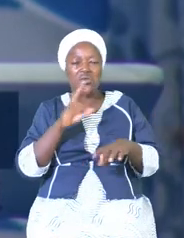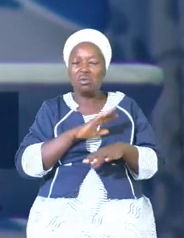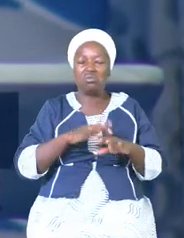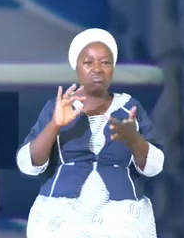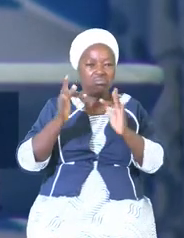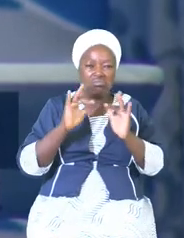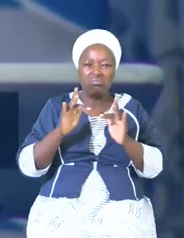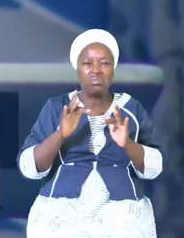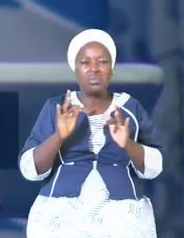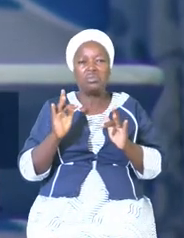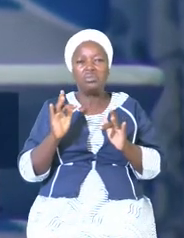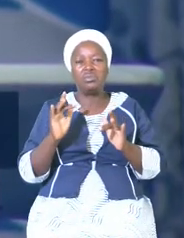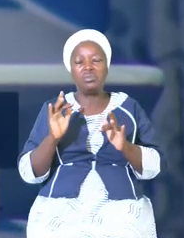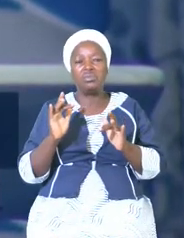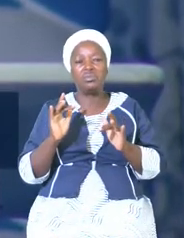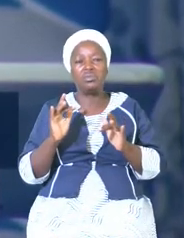platforms,